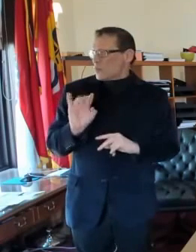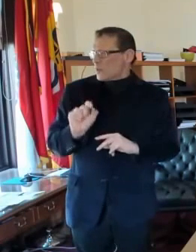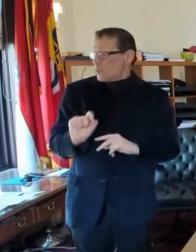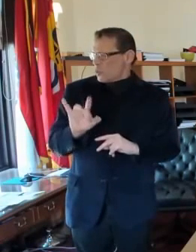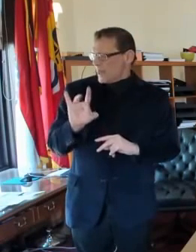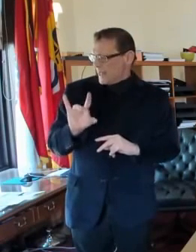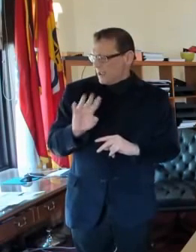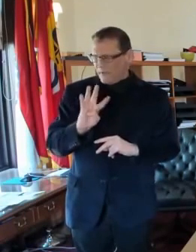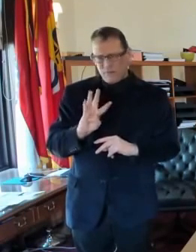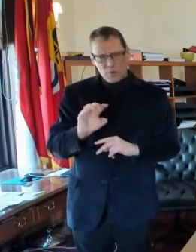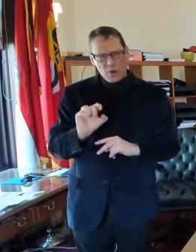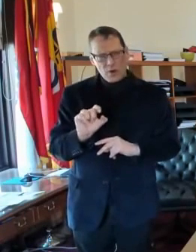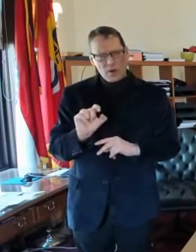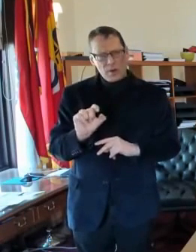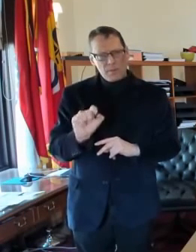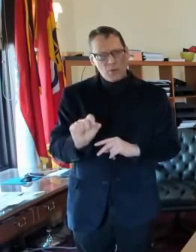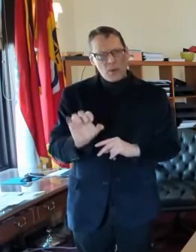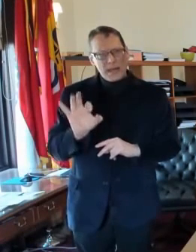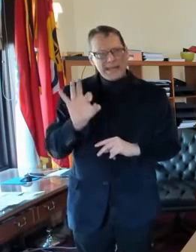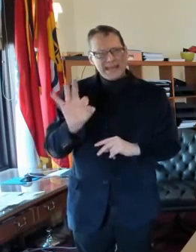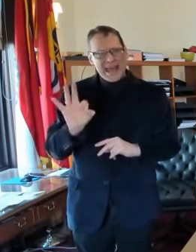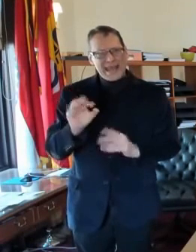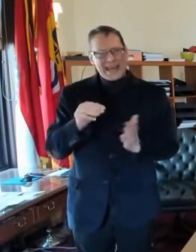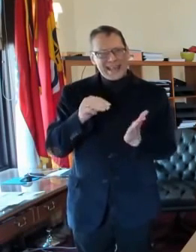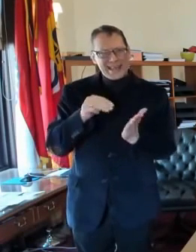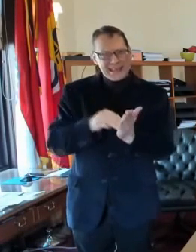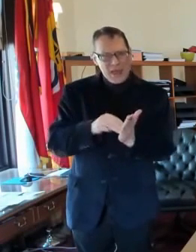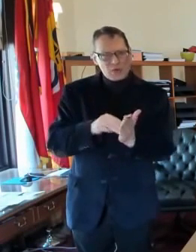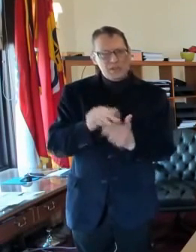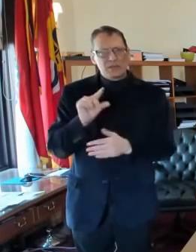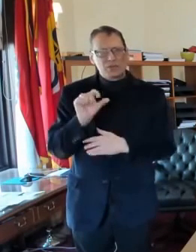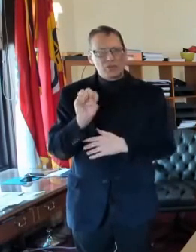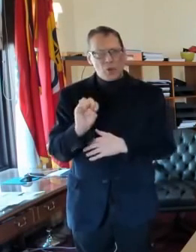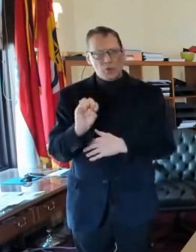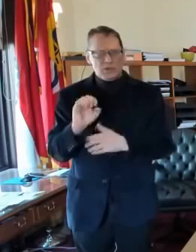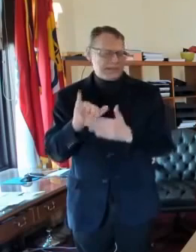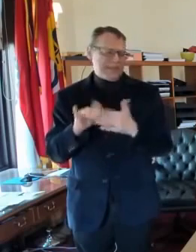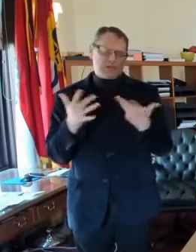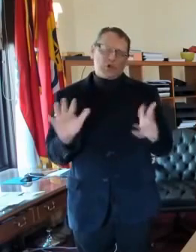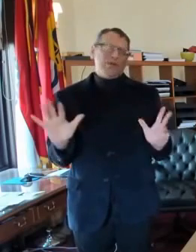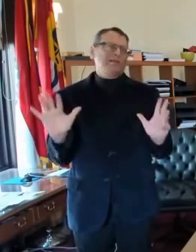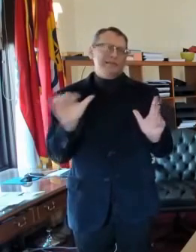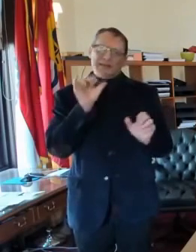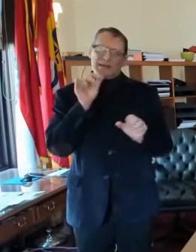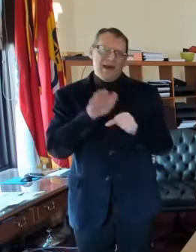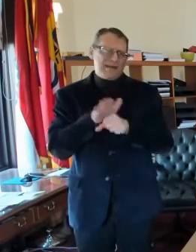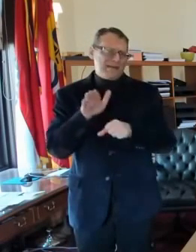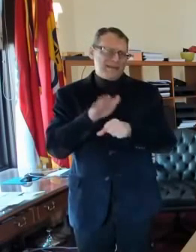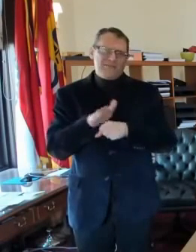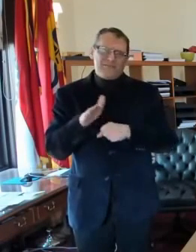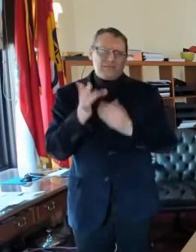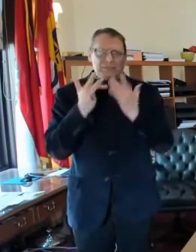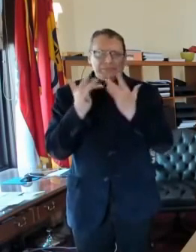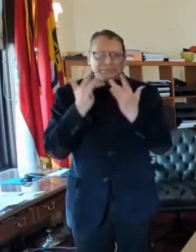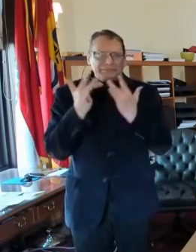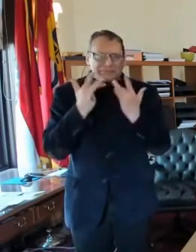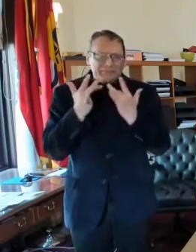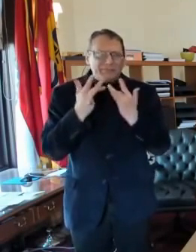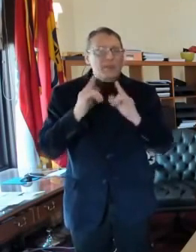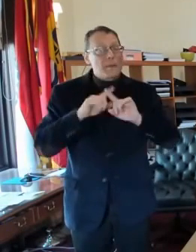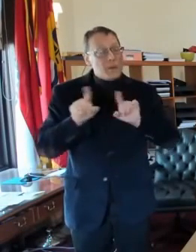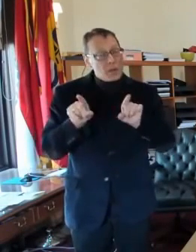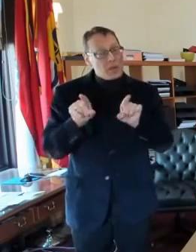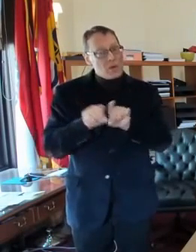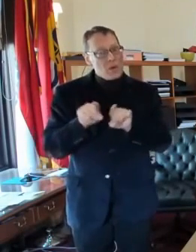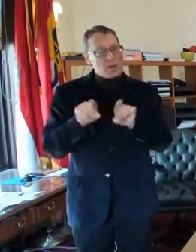4.9 thousand doses, so not very many. Not nearly enough for what they need. But the other thing that